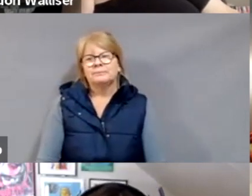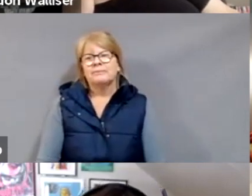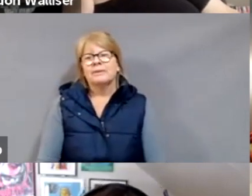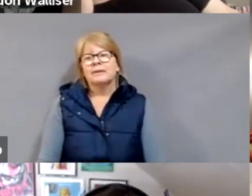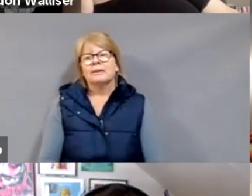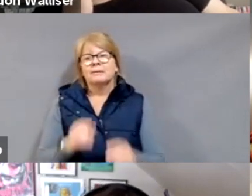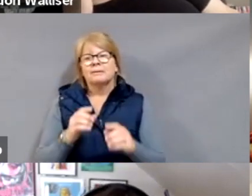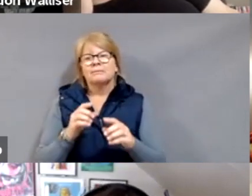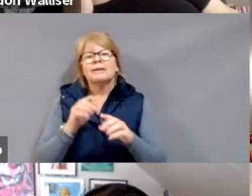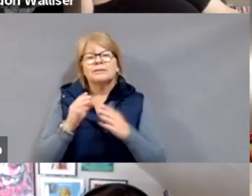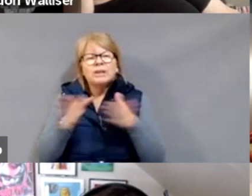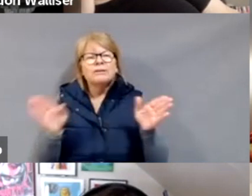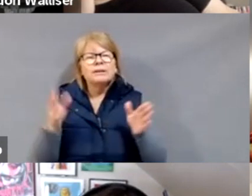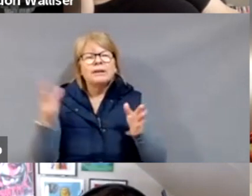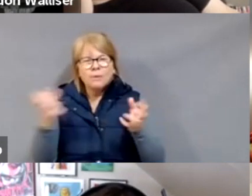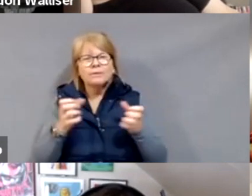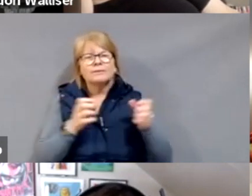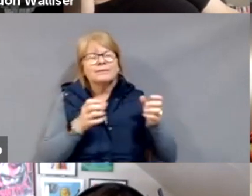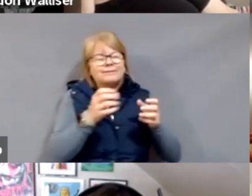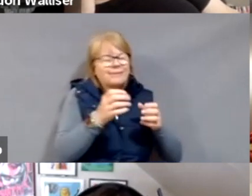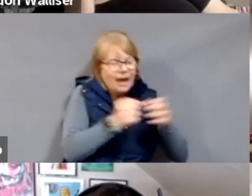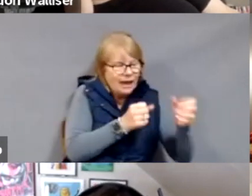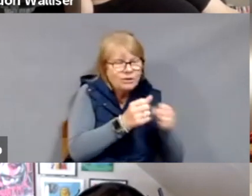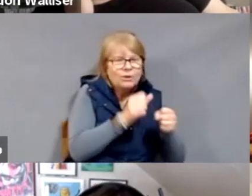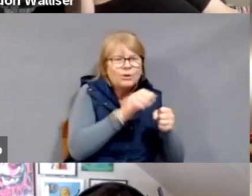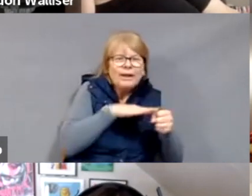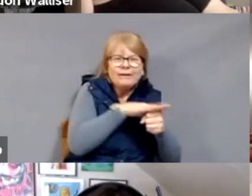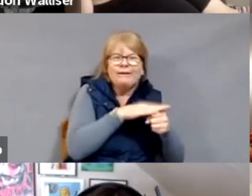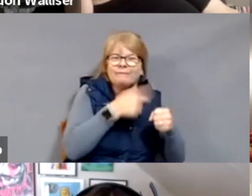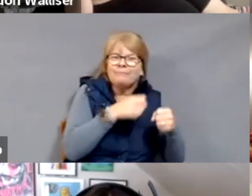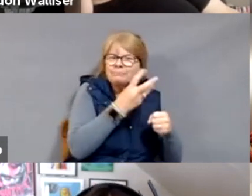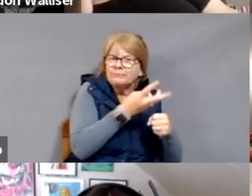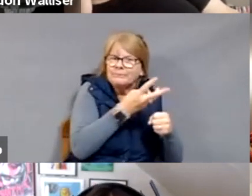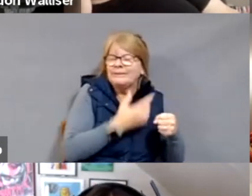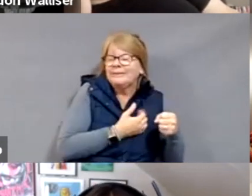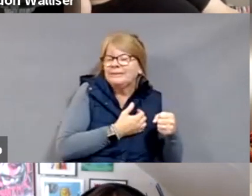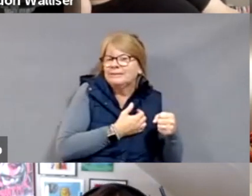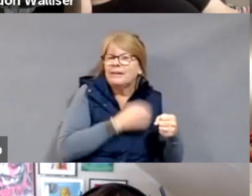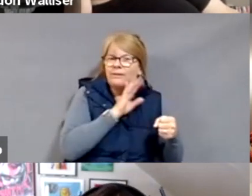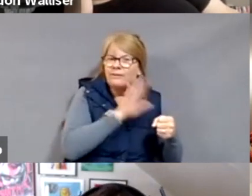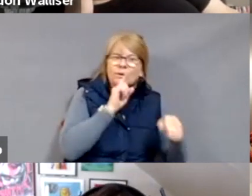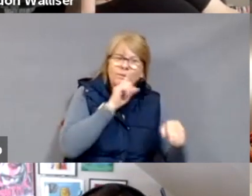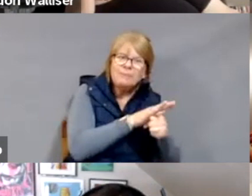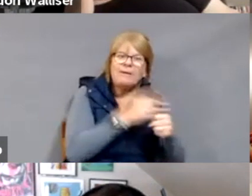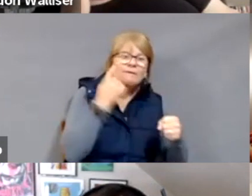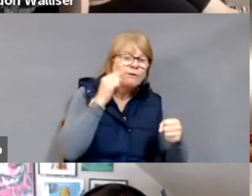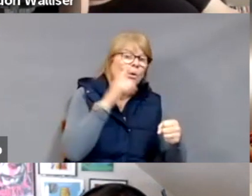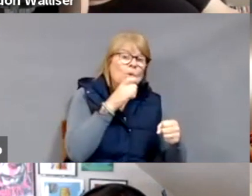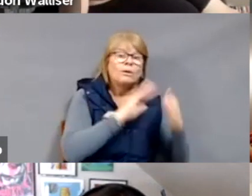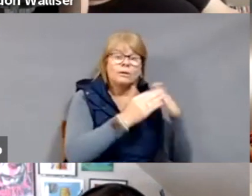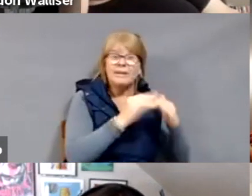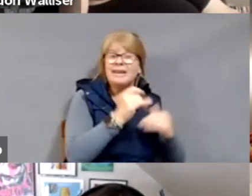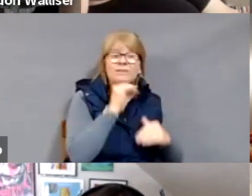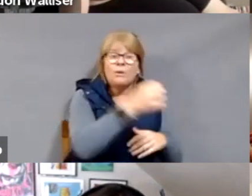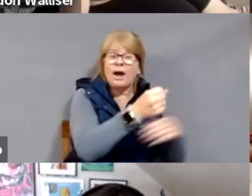usually about them trying to fulfill a mandate or to hire local people. Because that's a commitment to the community. If you don't hire